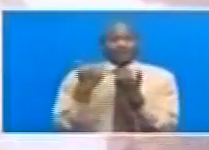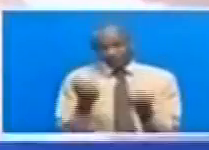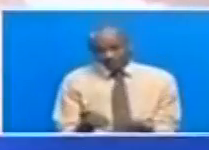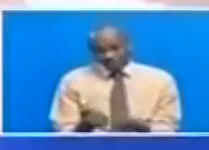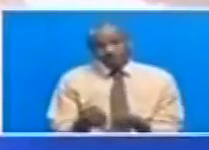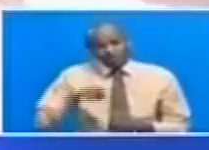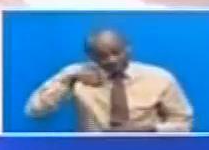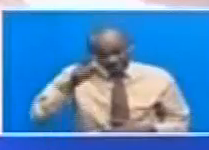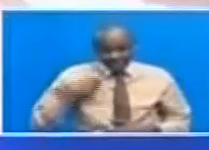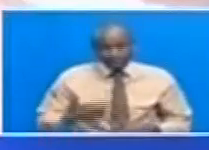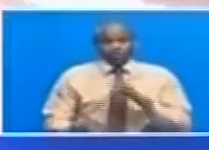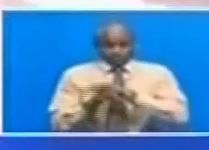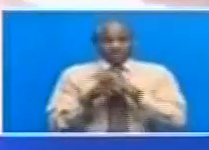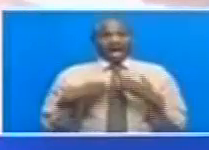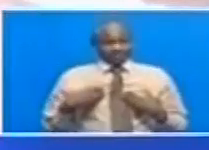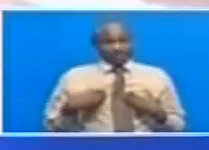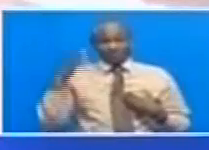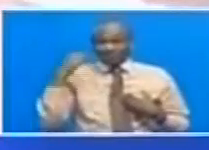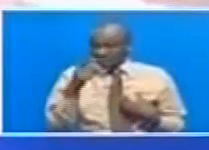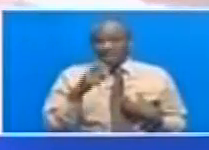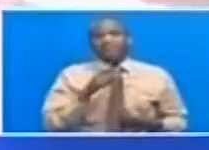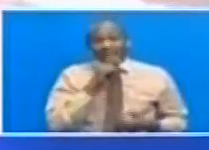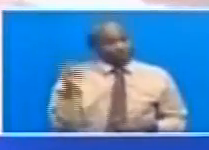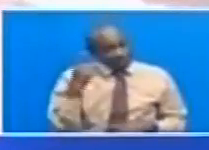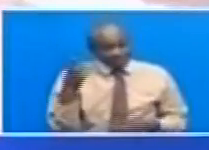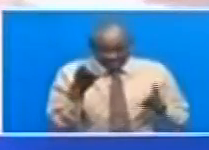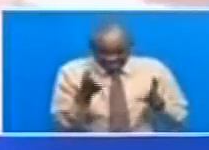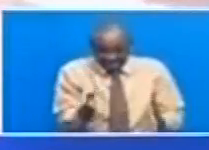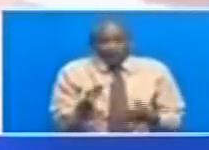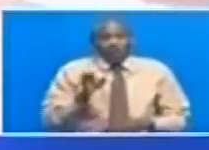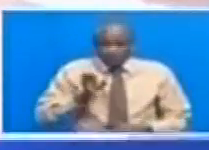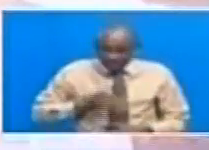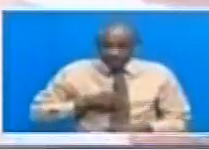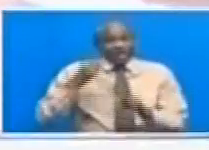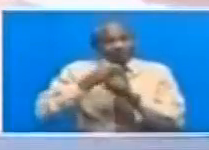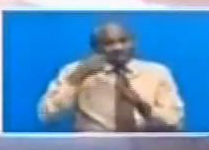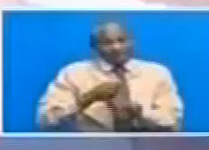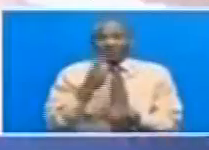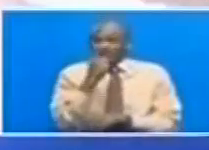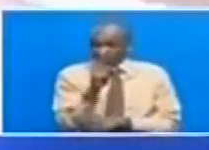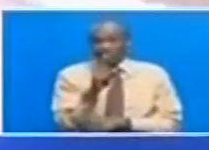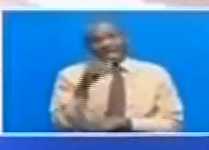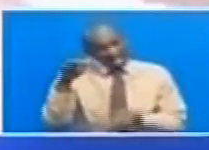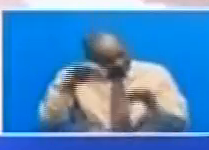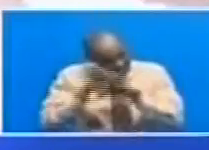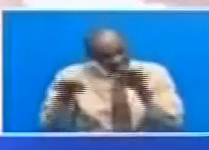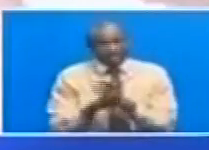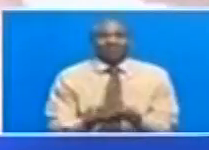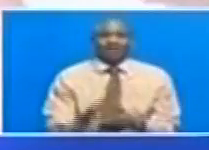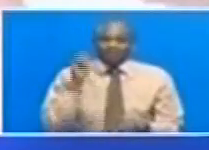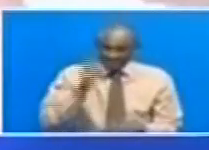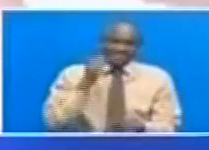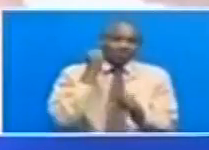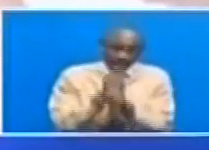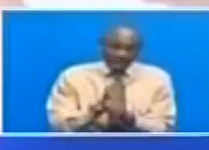hata umepigilia trouser. The other time walikuwa wakisema ni ya wanaume, but now women we are advocating for each and everything. Lazima tufanye